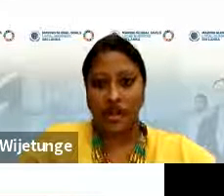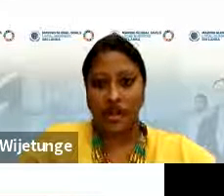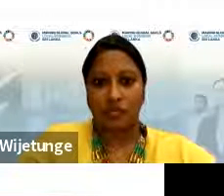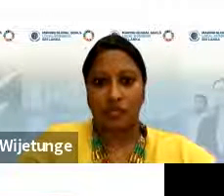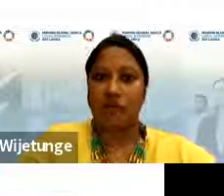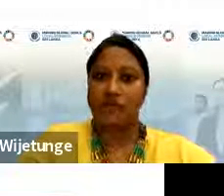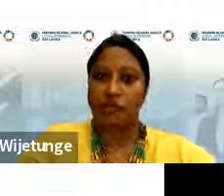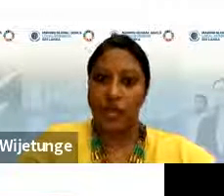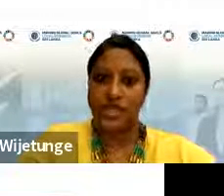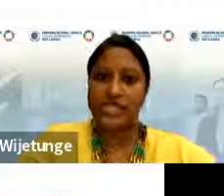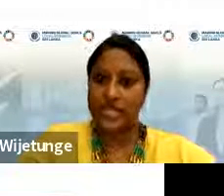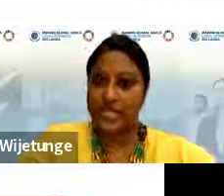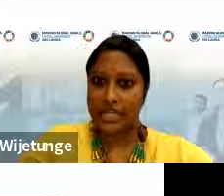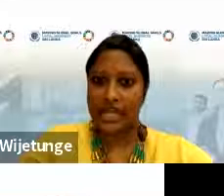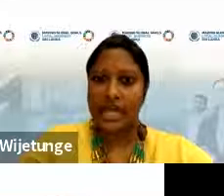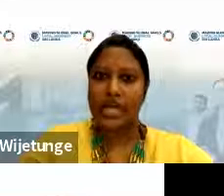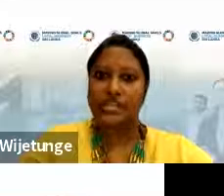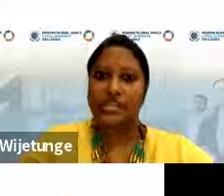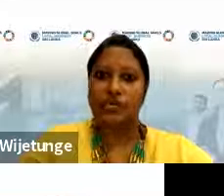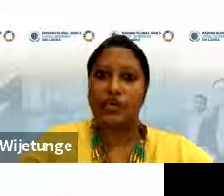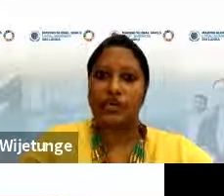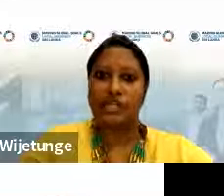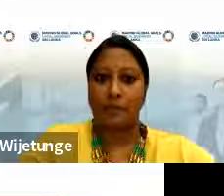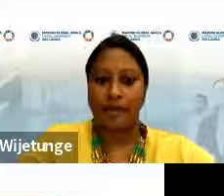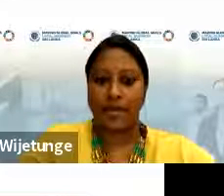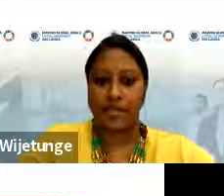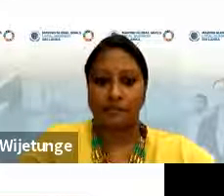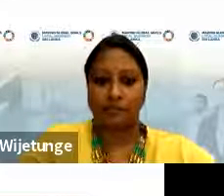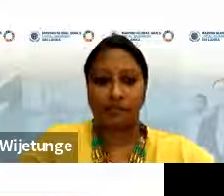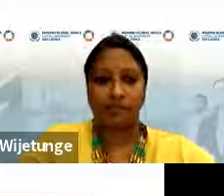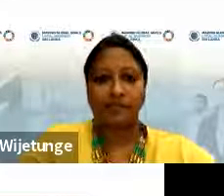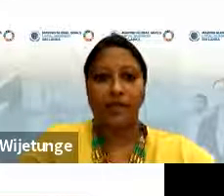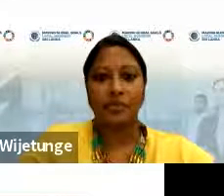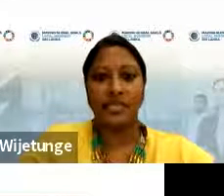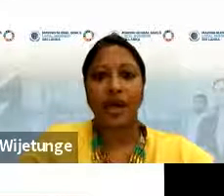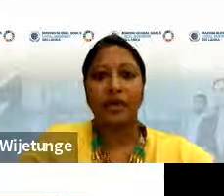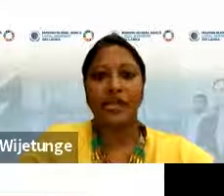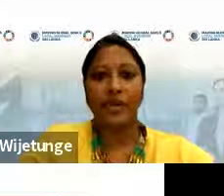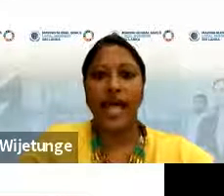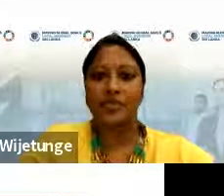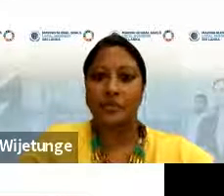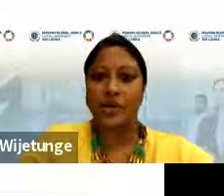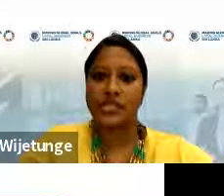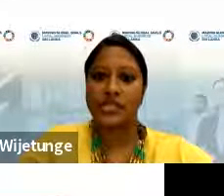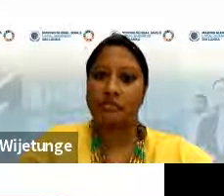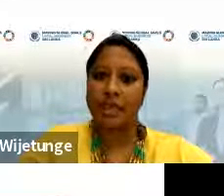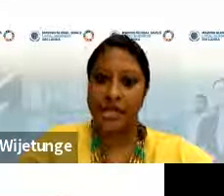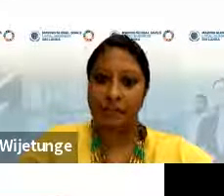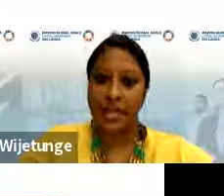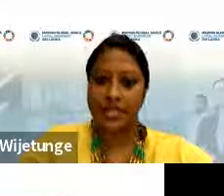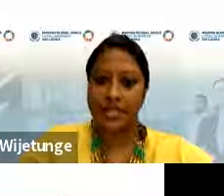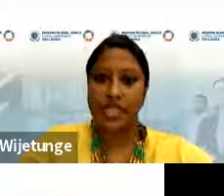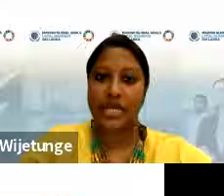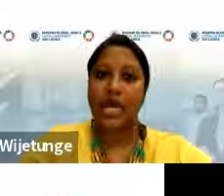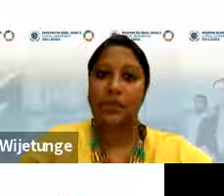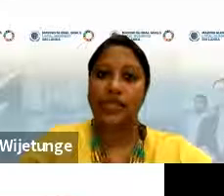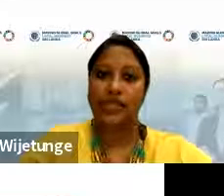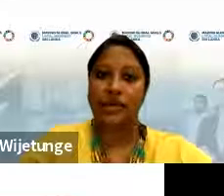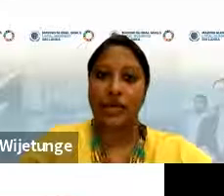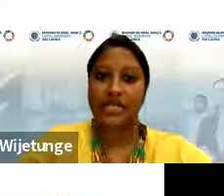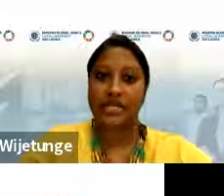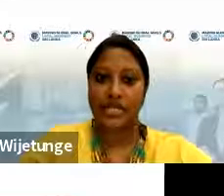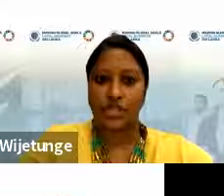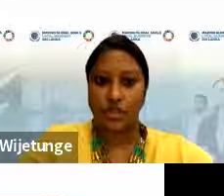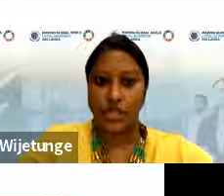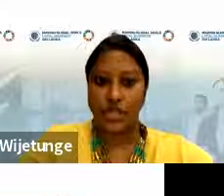Sri Lanka, one of the world's leading consumer goods companies. Mr. Marvil Mada has worked in many capacities within